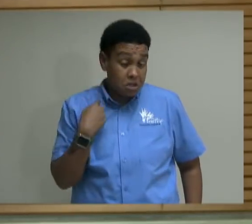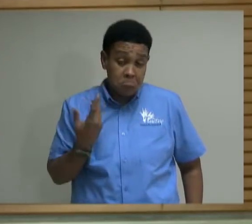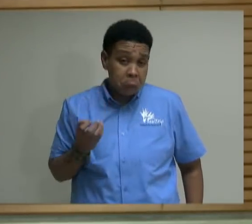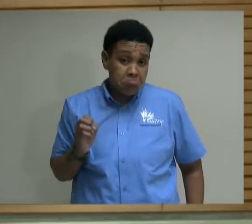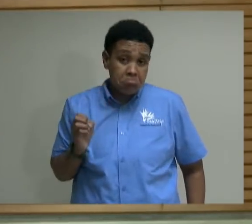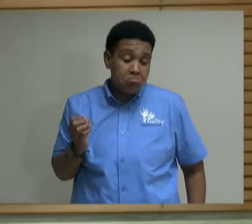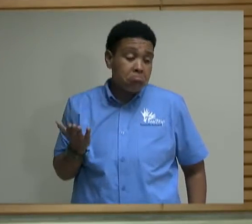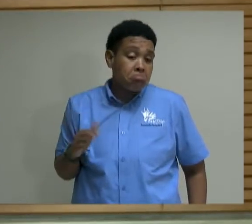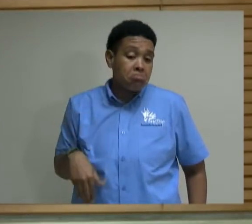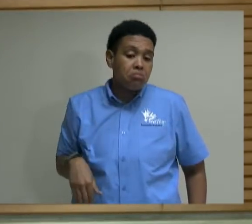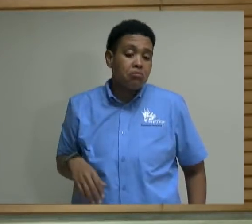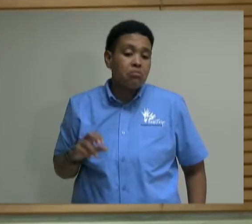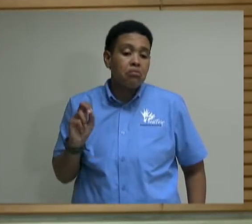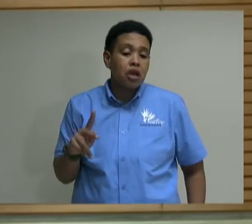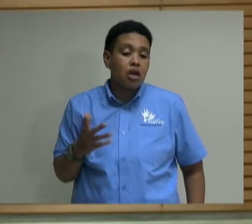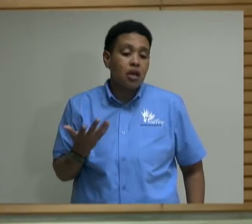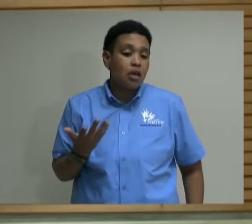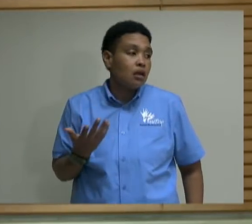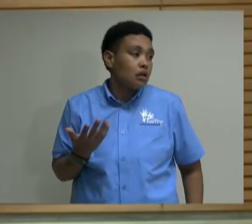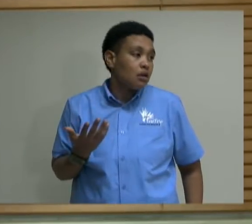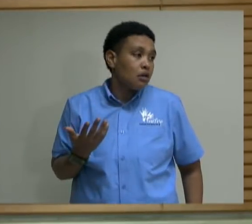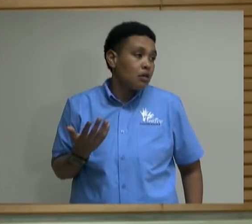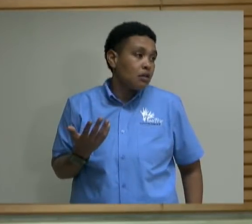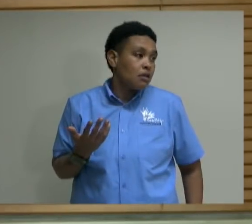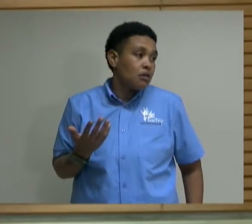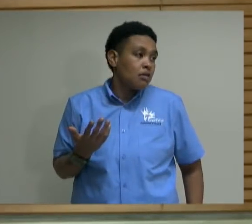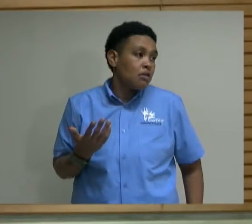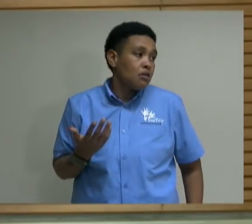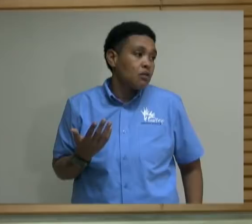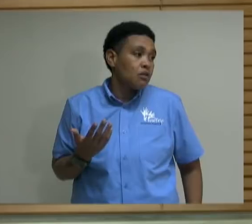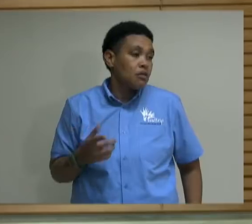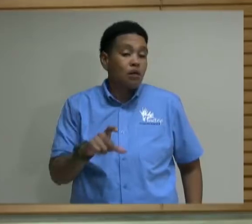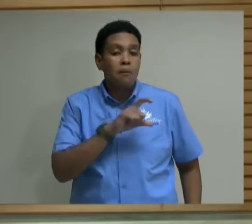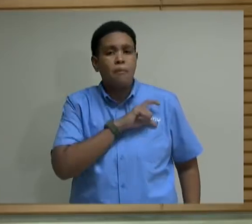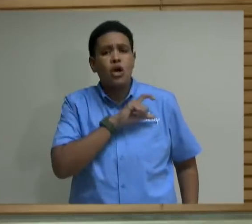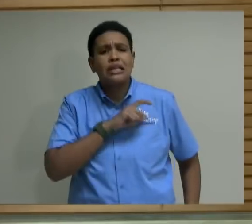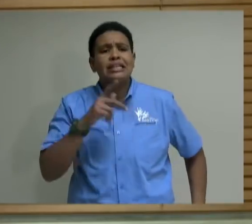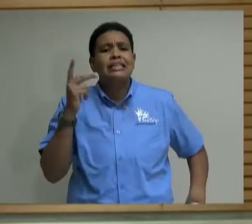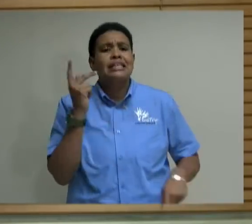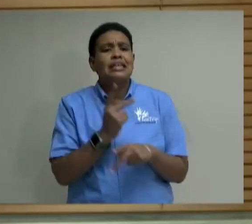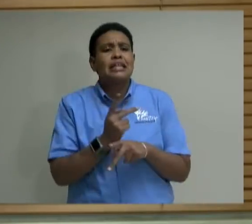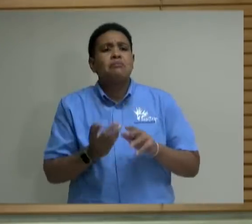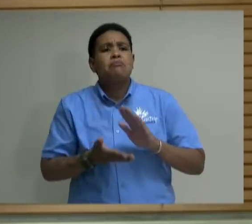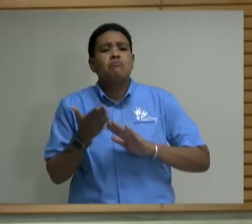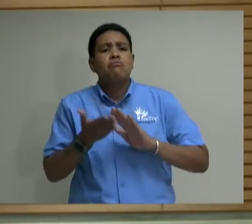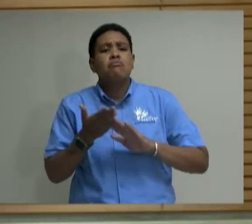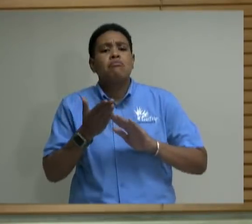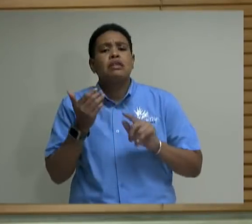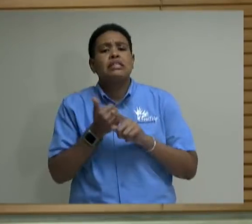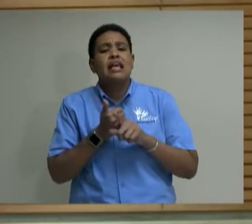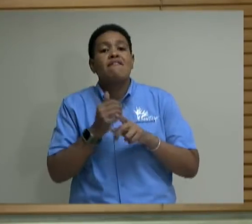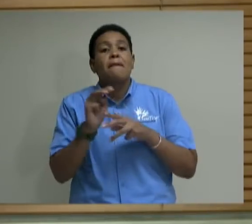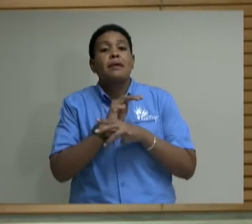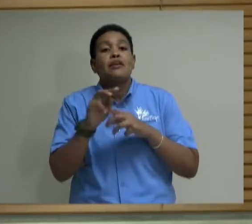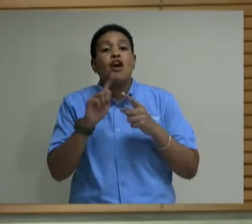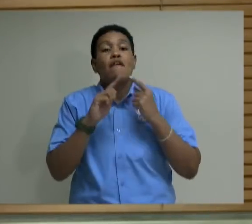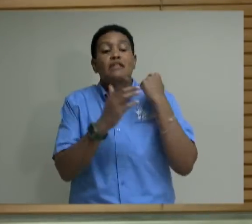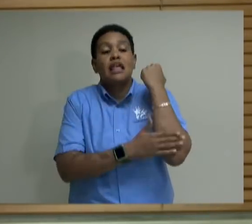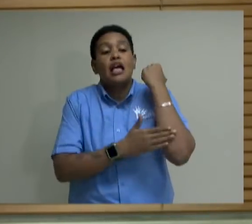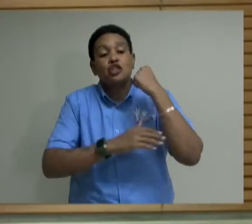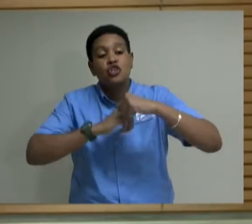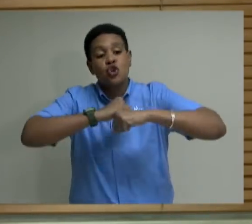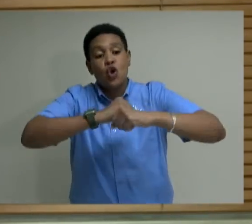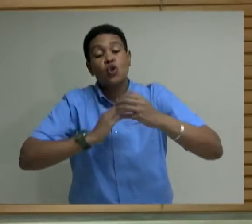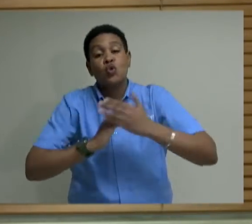No? All right. So the police continues to be and the Ministry of National Security through